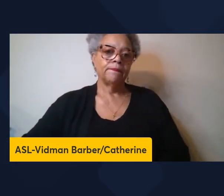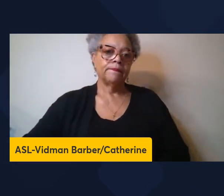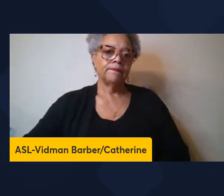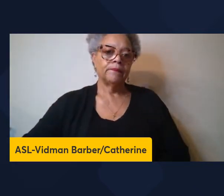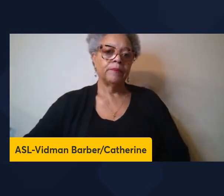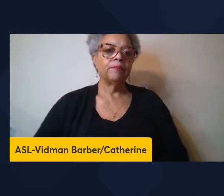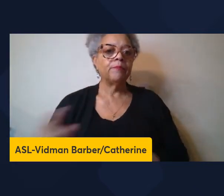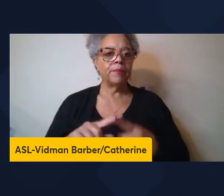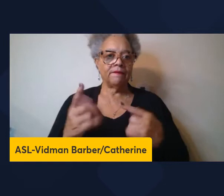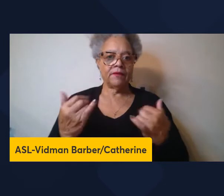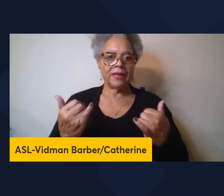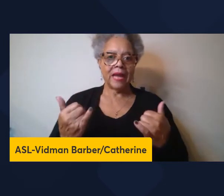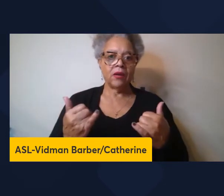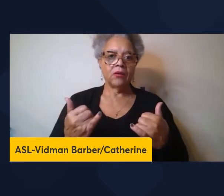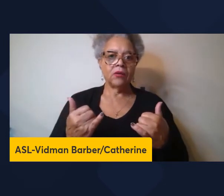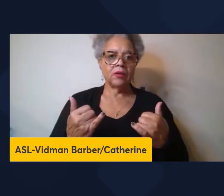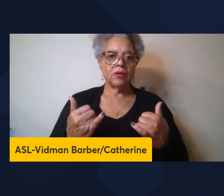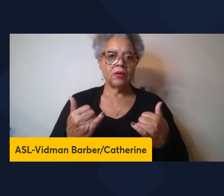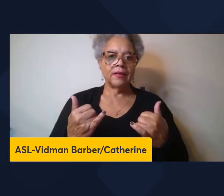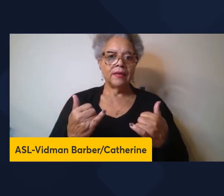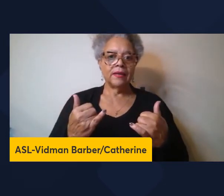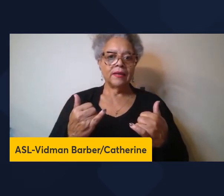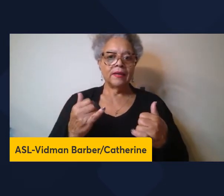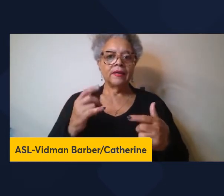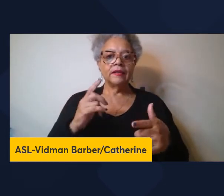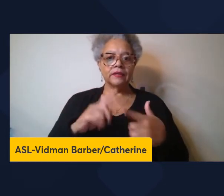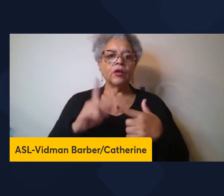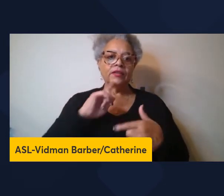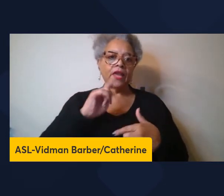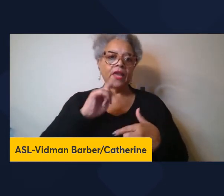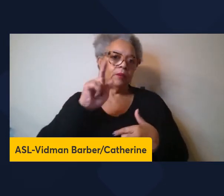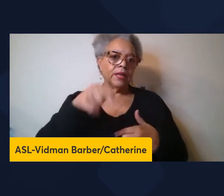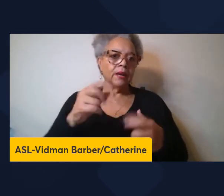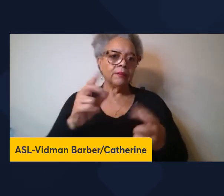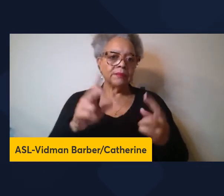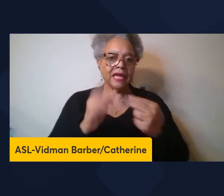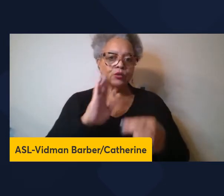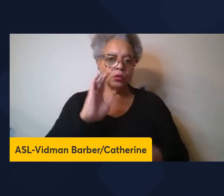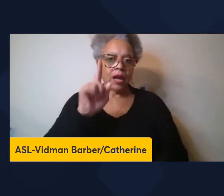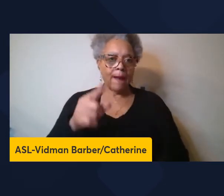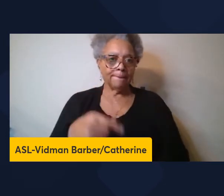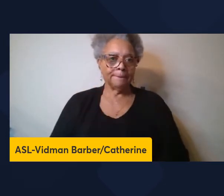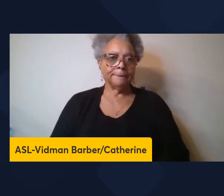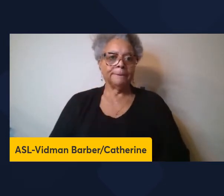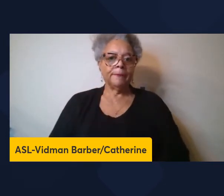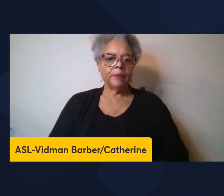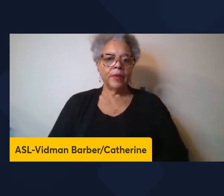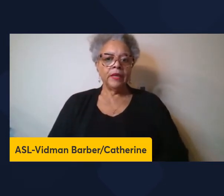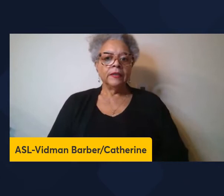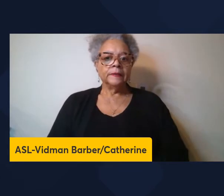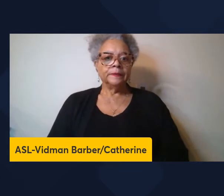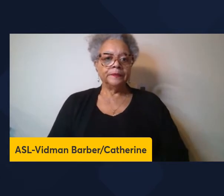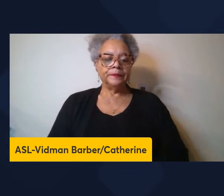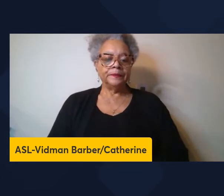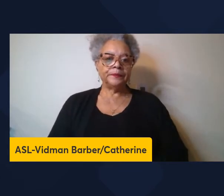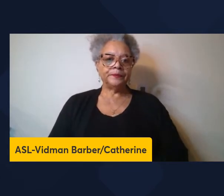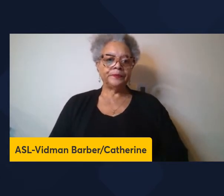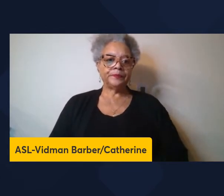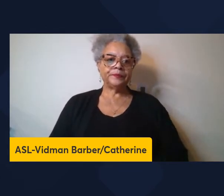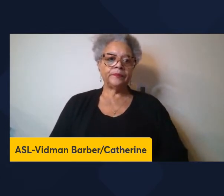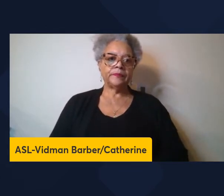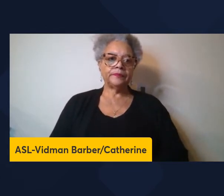to there, speaking to camera. Okay. Yes. Okay, wonderful. So